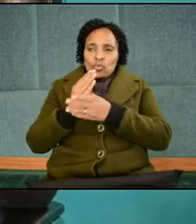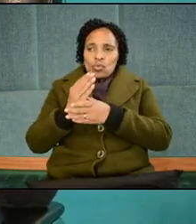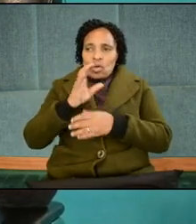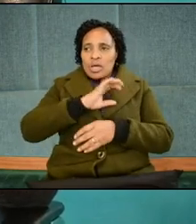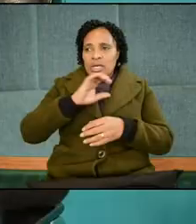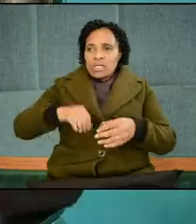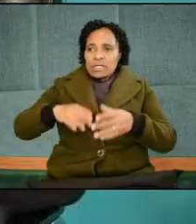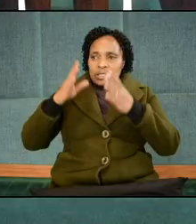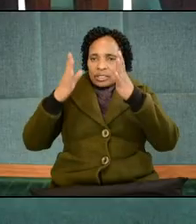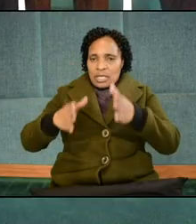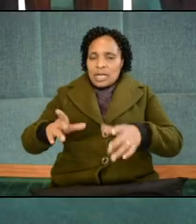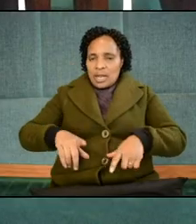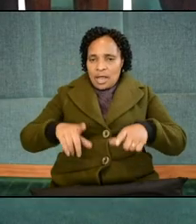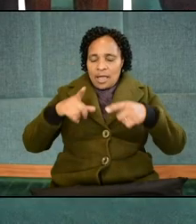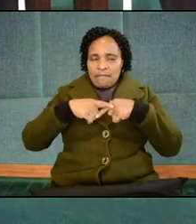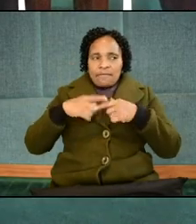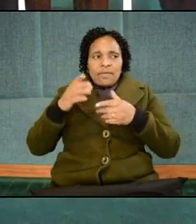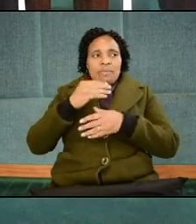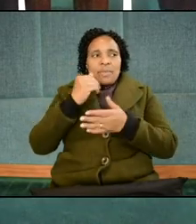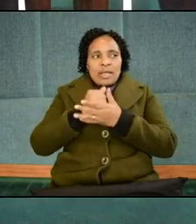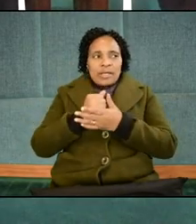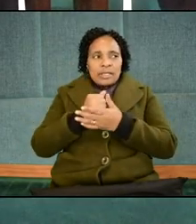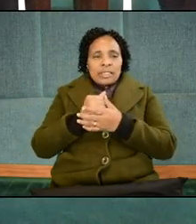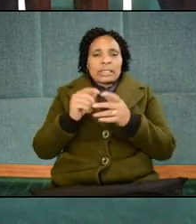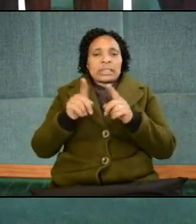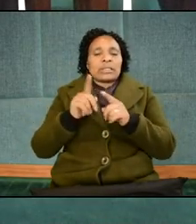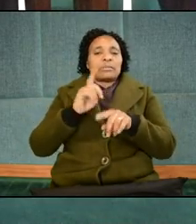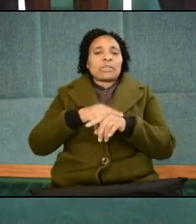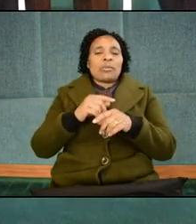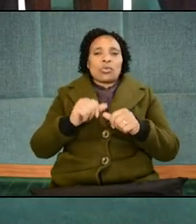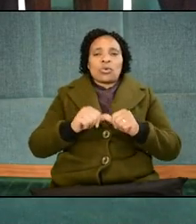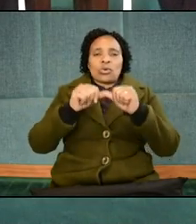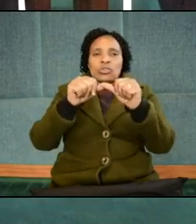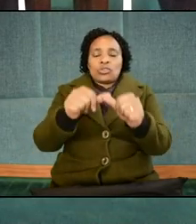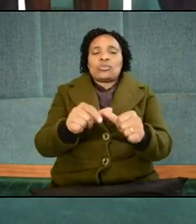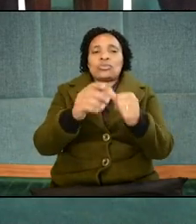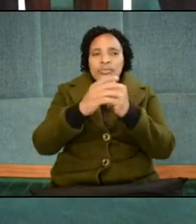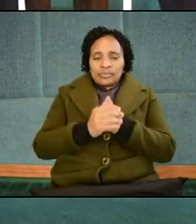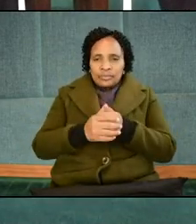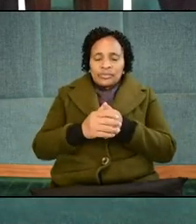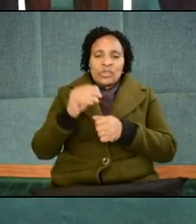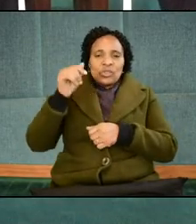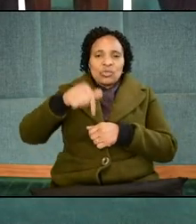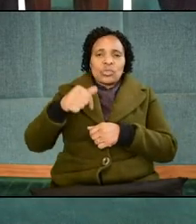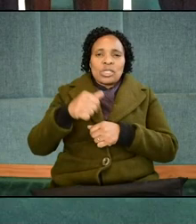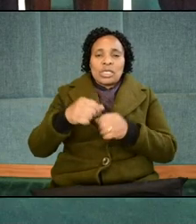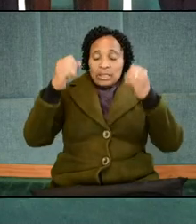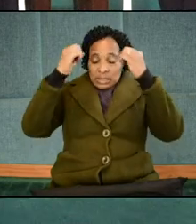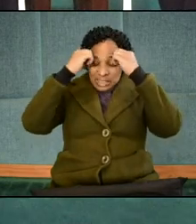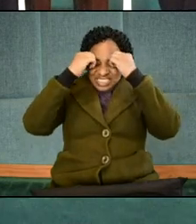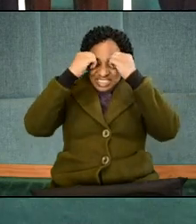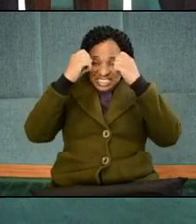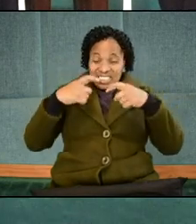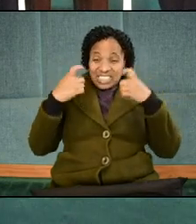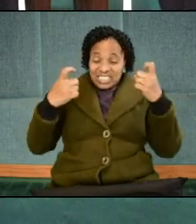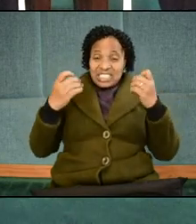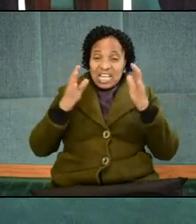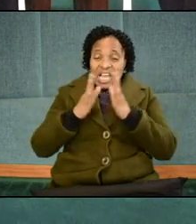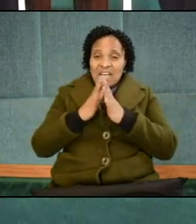life. Amen. And even as we continue, today as we're studying about sin and its